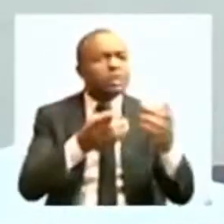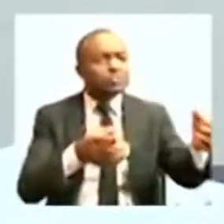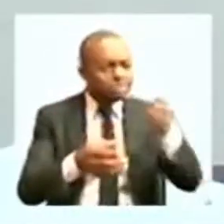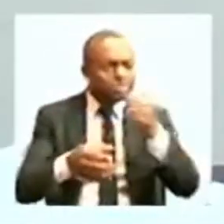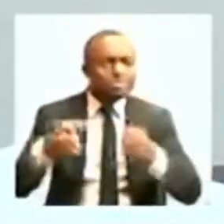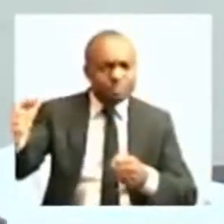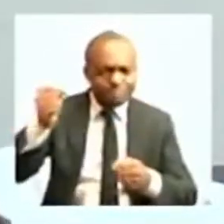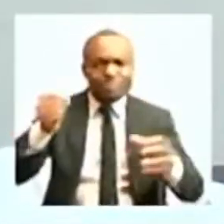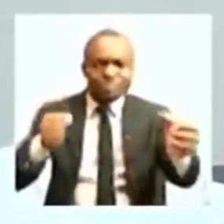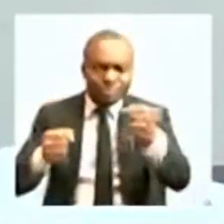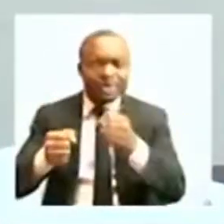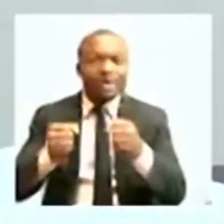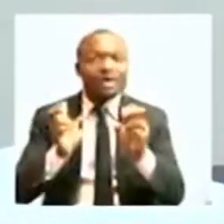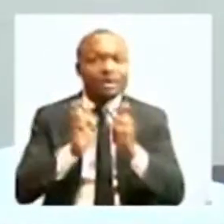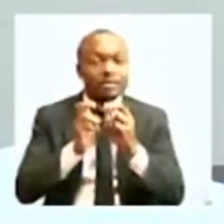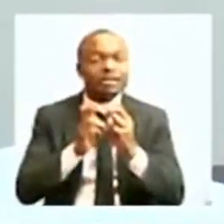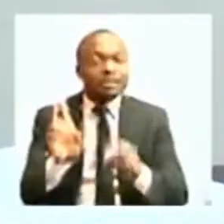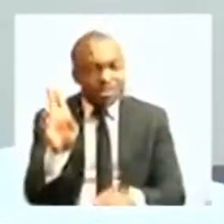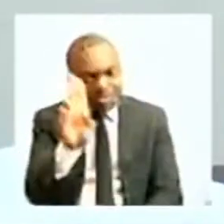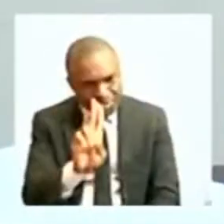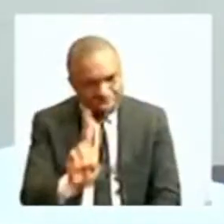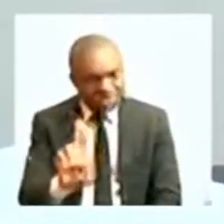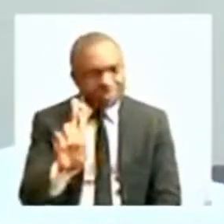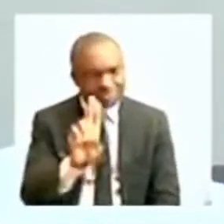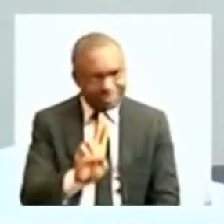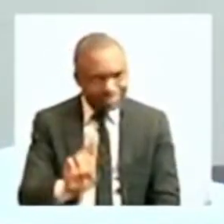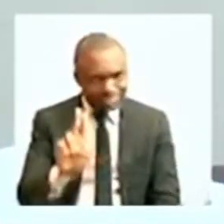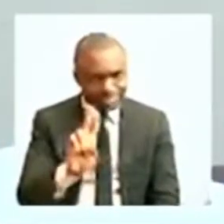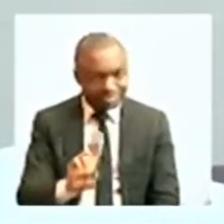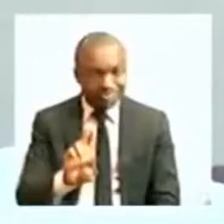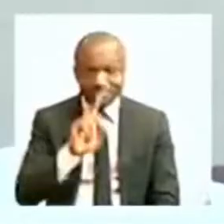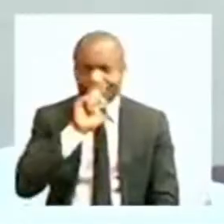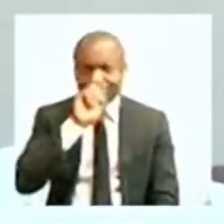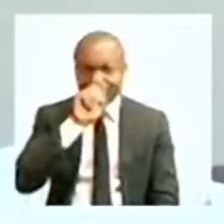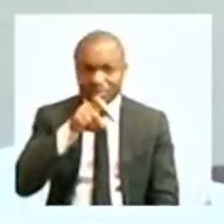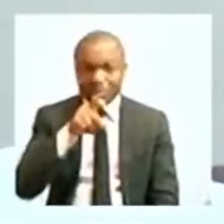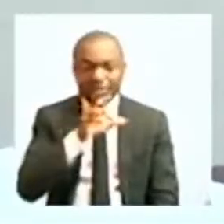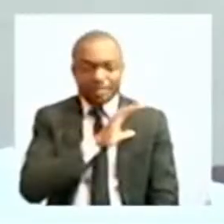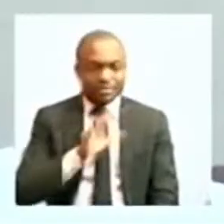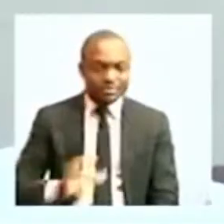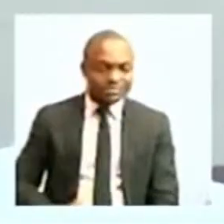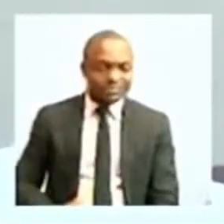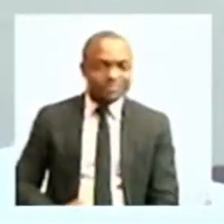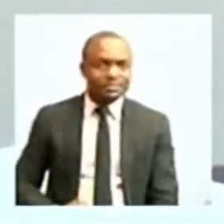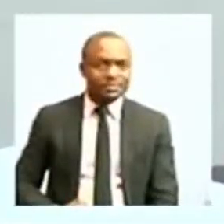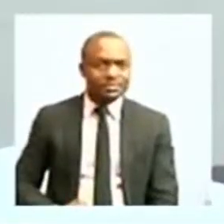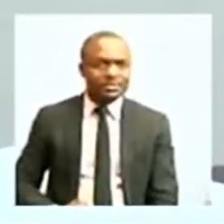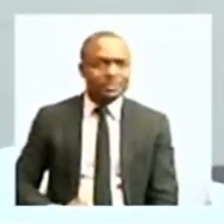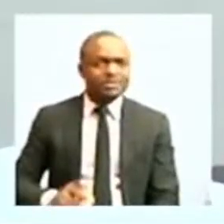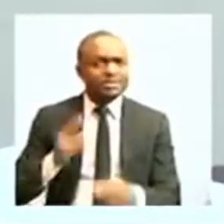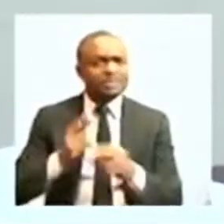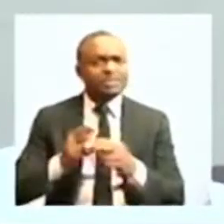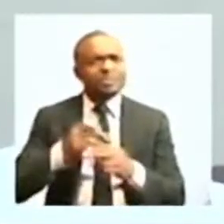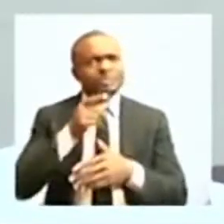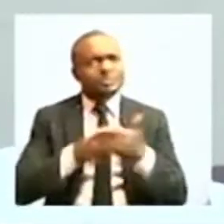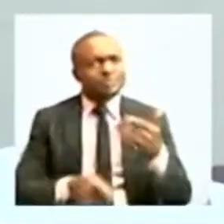contracts using a certain insurance company. What is that insurance company?